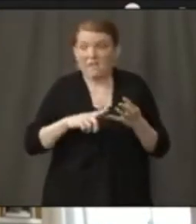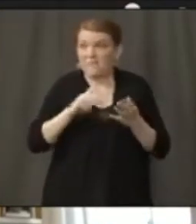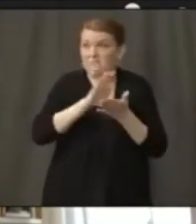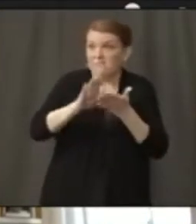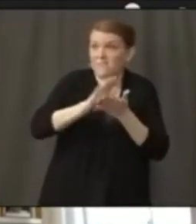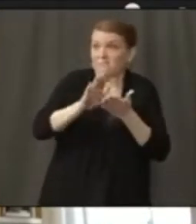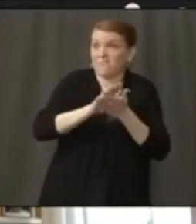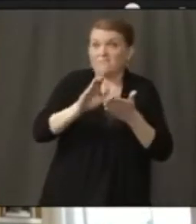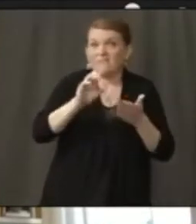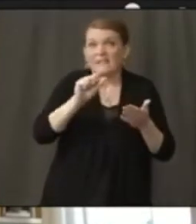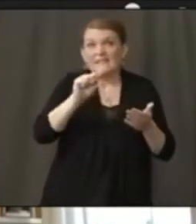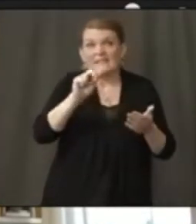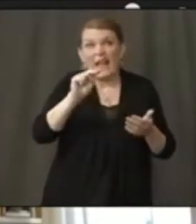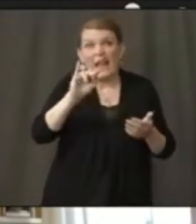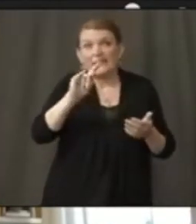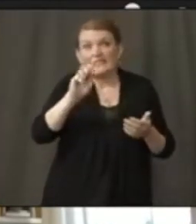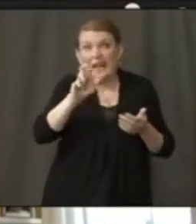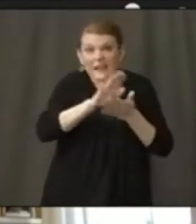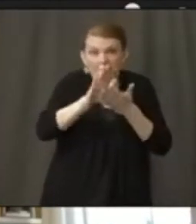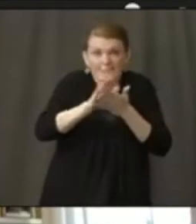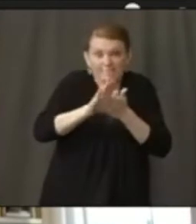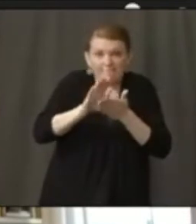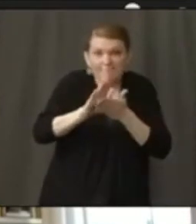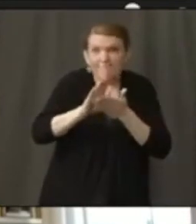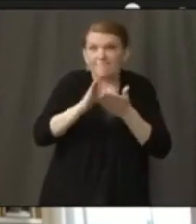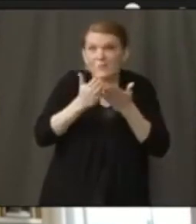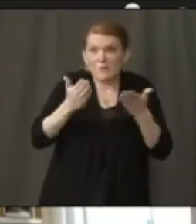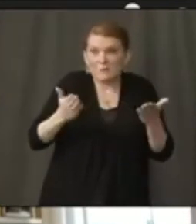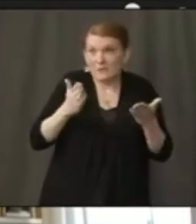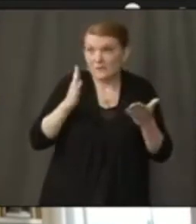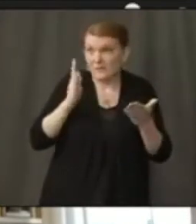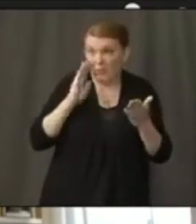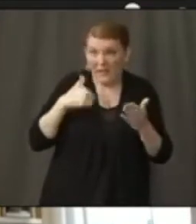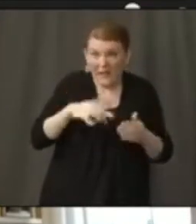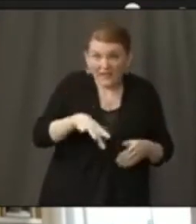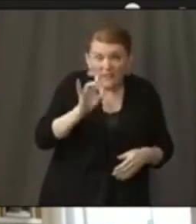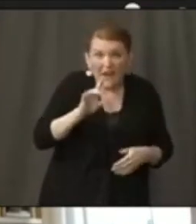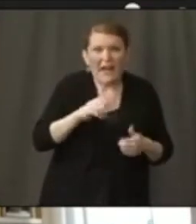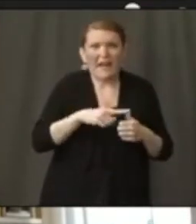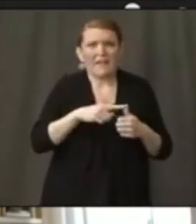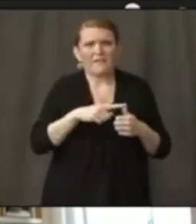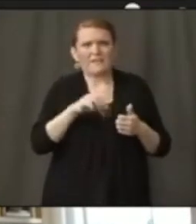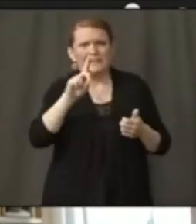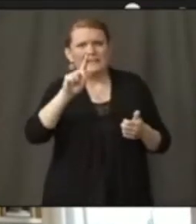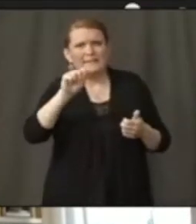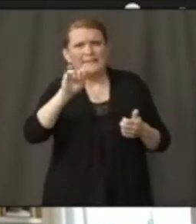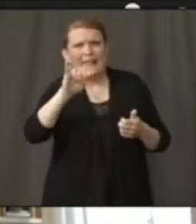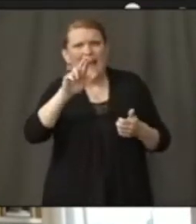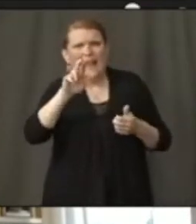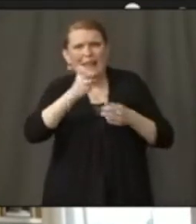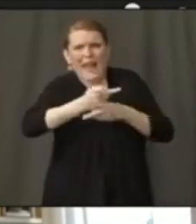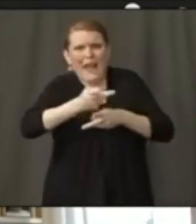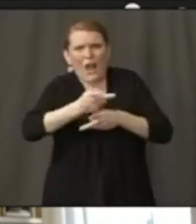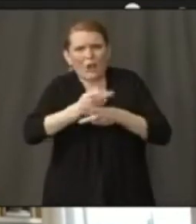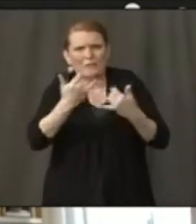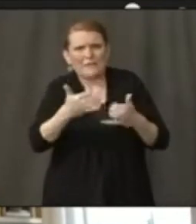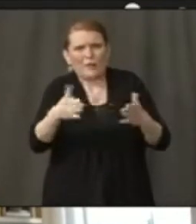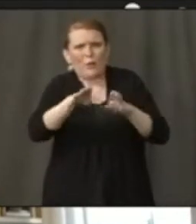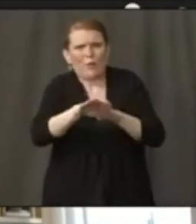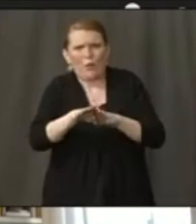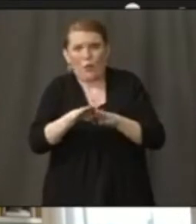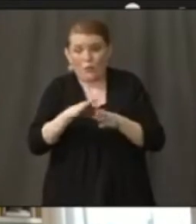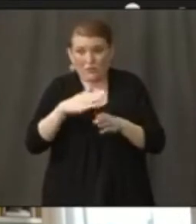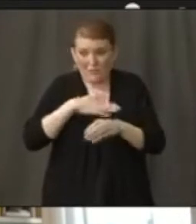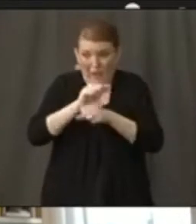and daycare. Will the revenues be enough to sustain this new business model that we're all operating under?